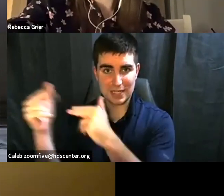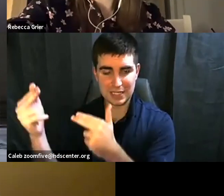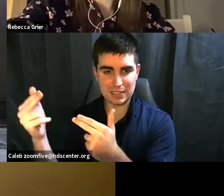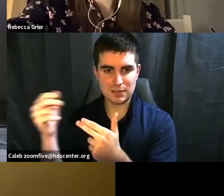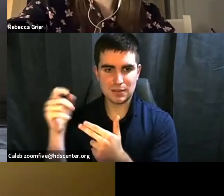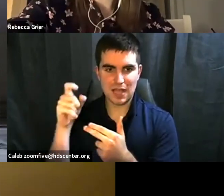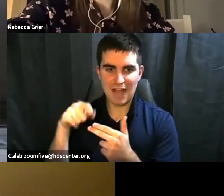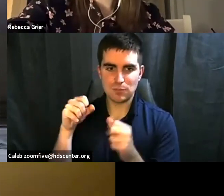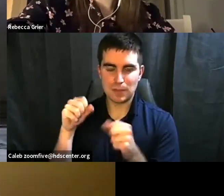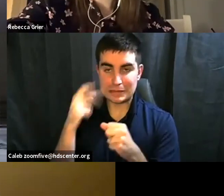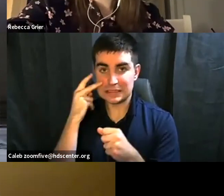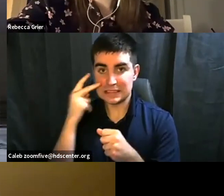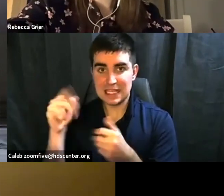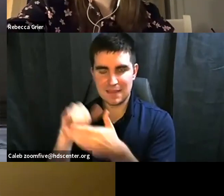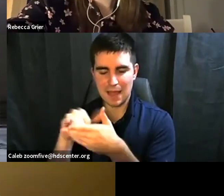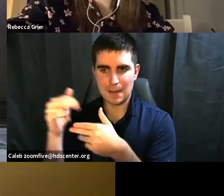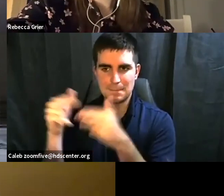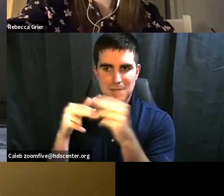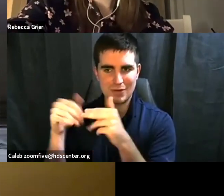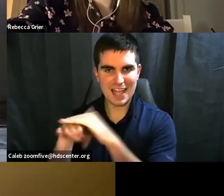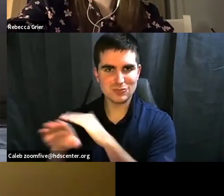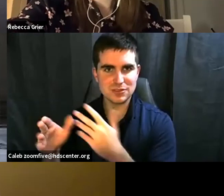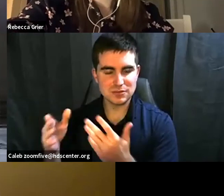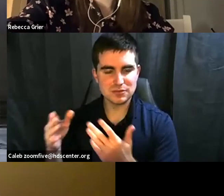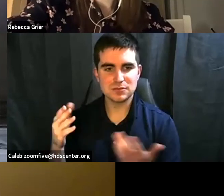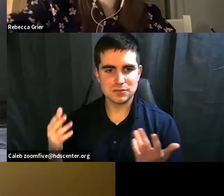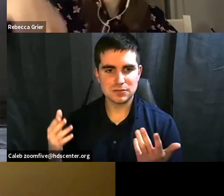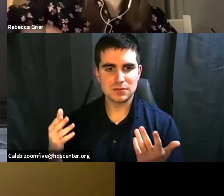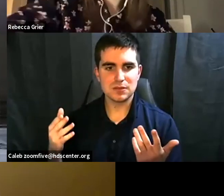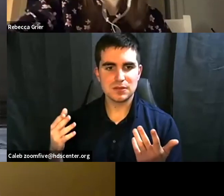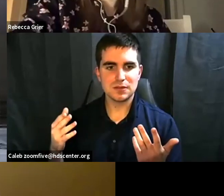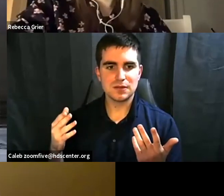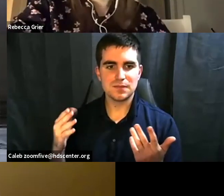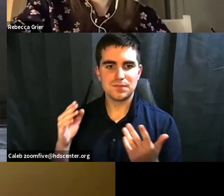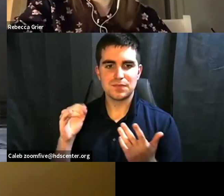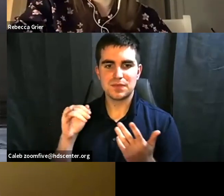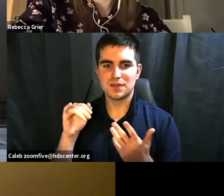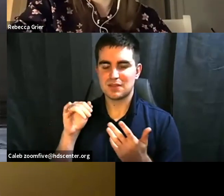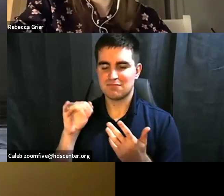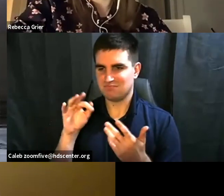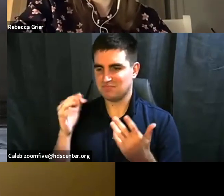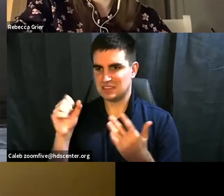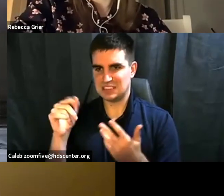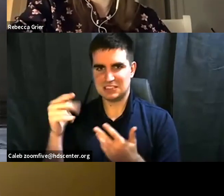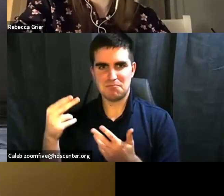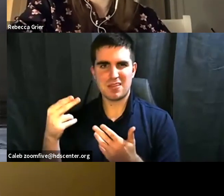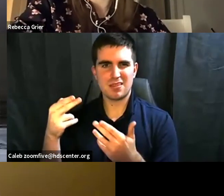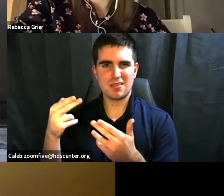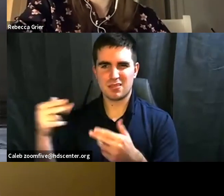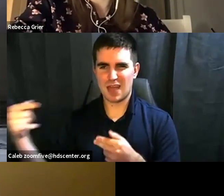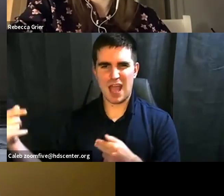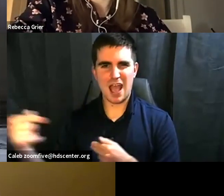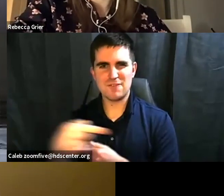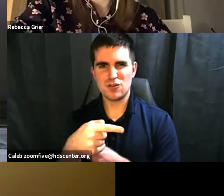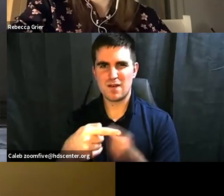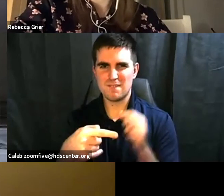of the building entrance. Now, if the whole stretch of Fifth Avenue and Forbes Avenue is something